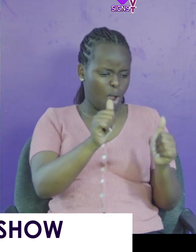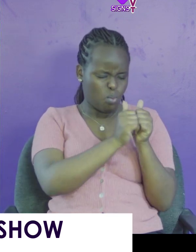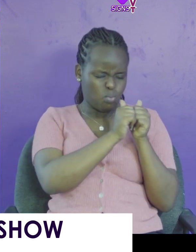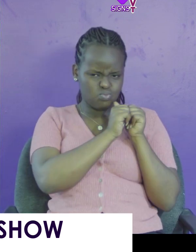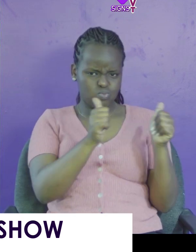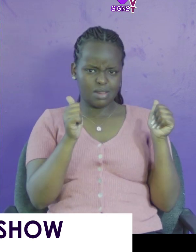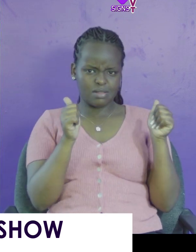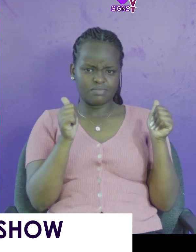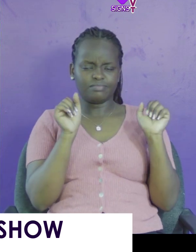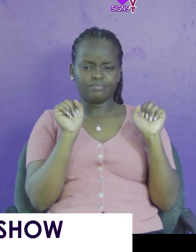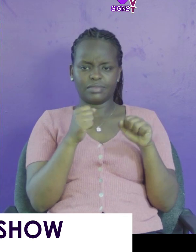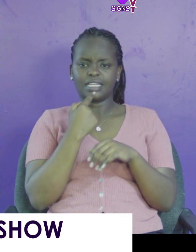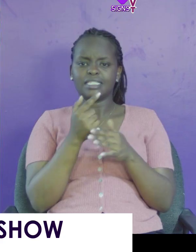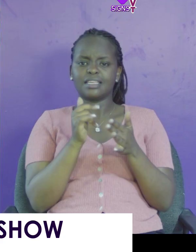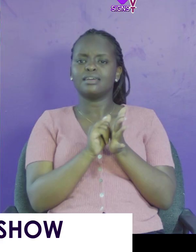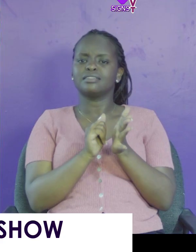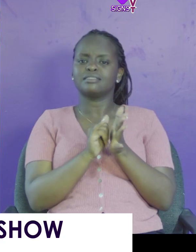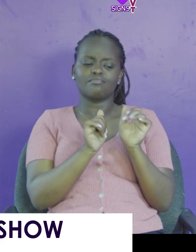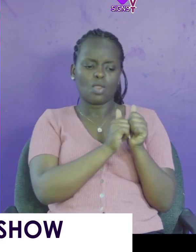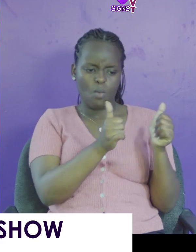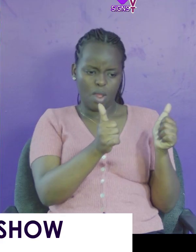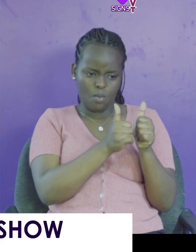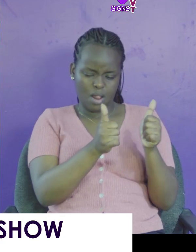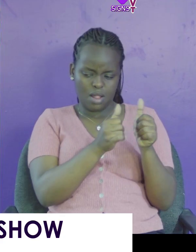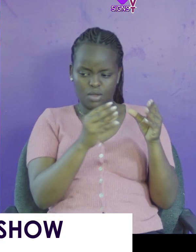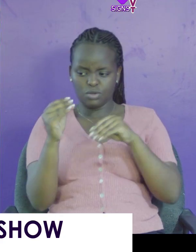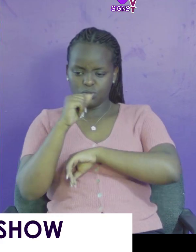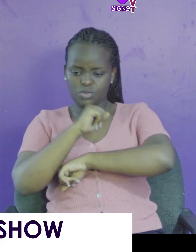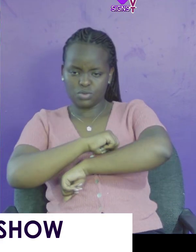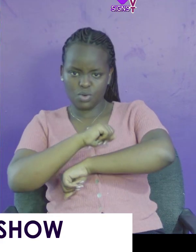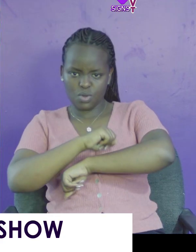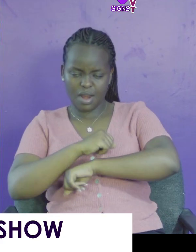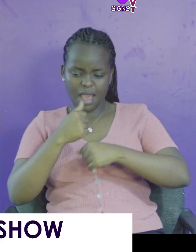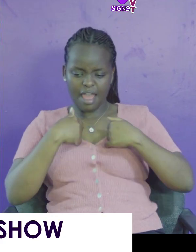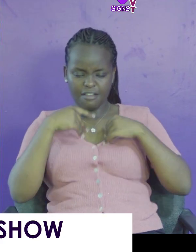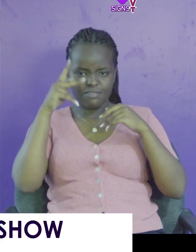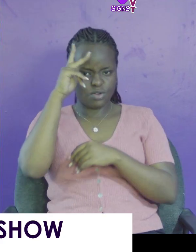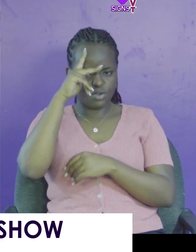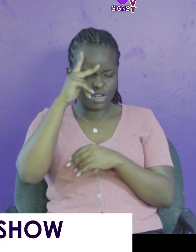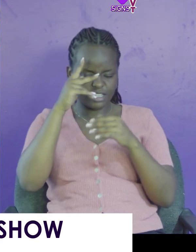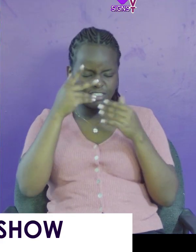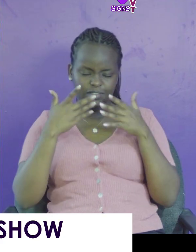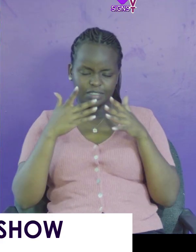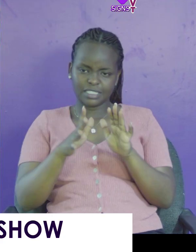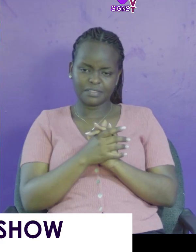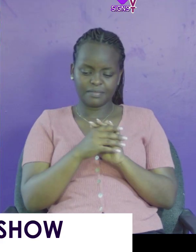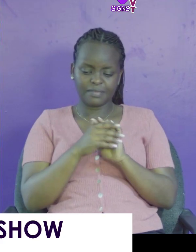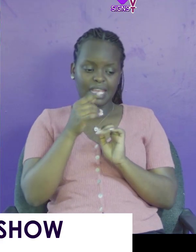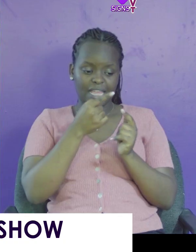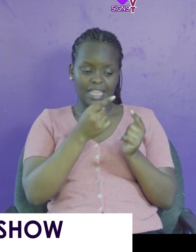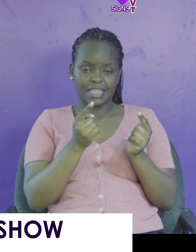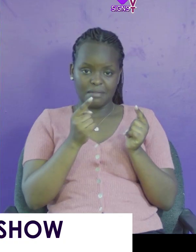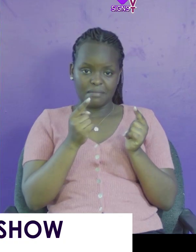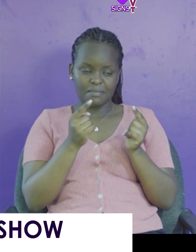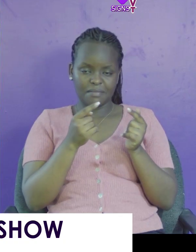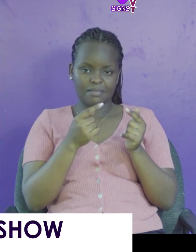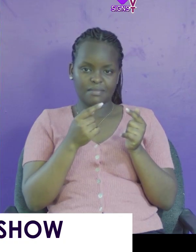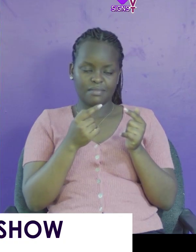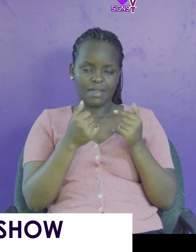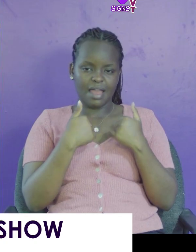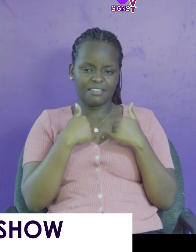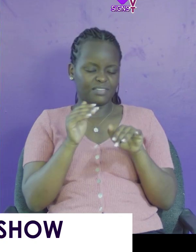I can say like that, very, very well. Because they go to school, they have got knowledge, you know, they are equipped, But then, they're learned. And